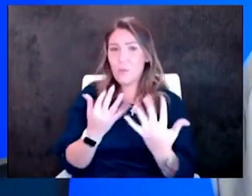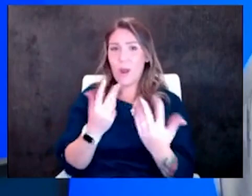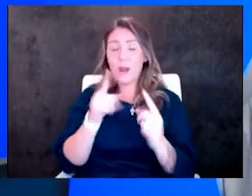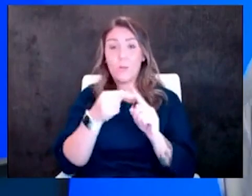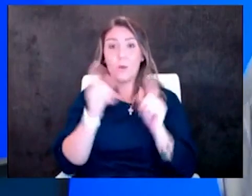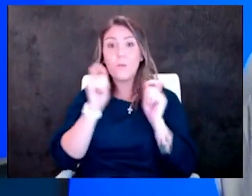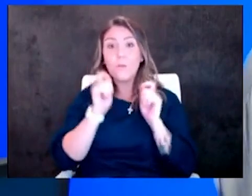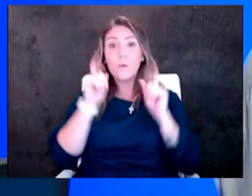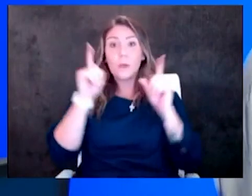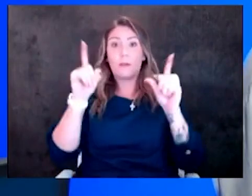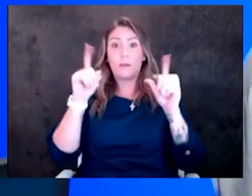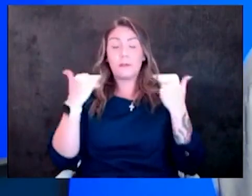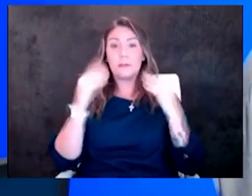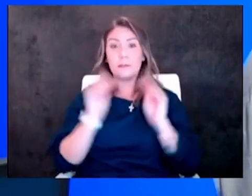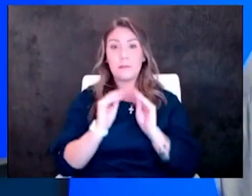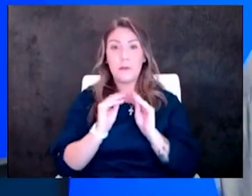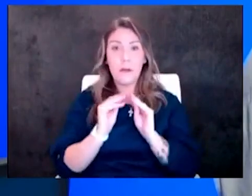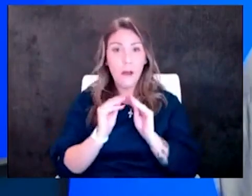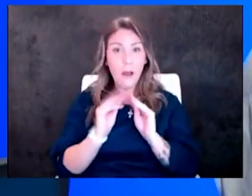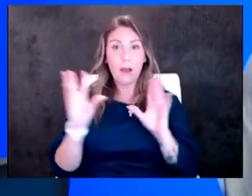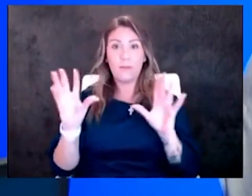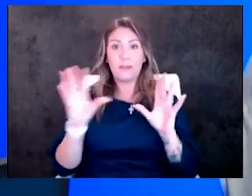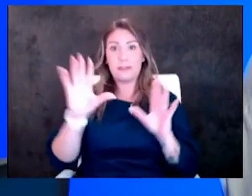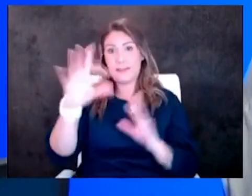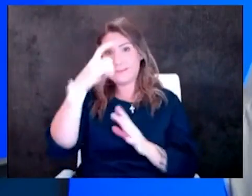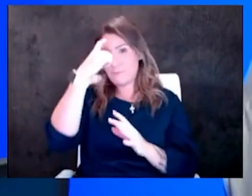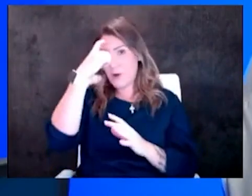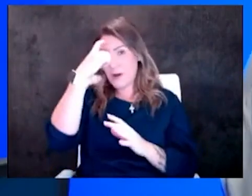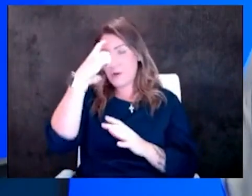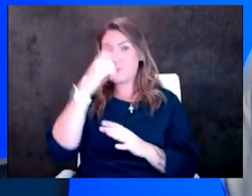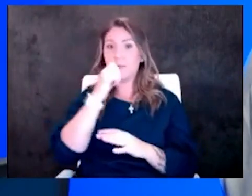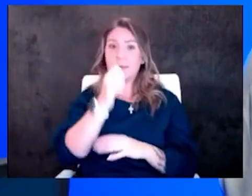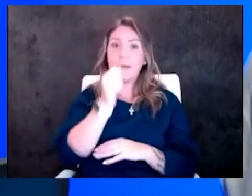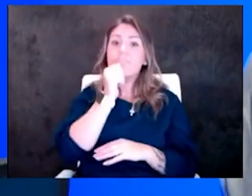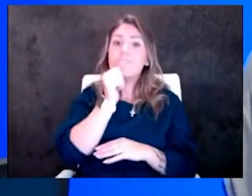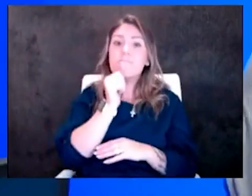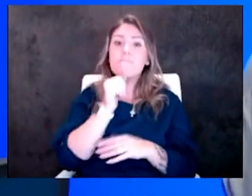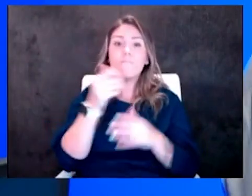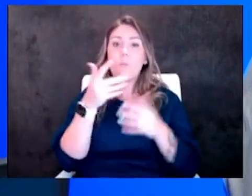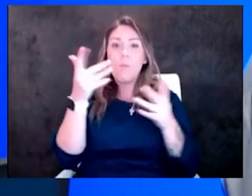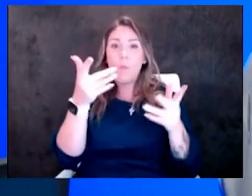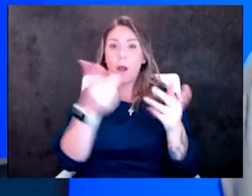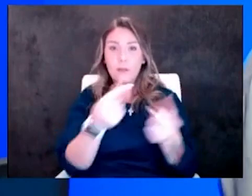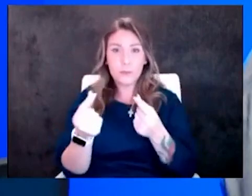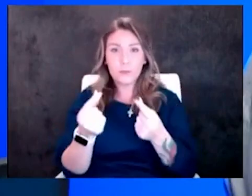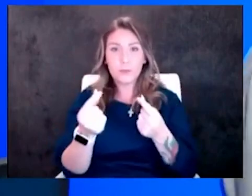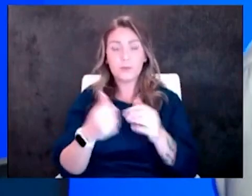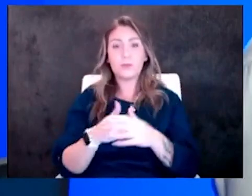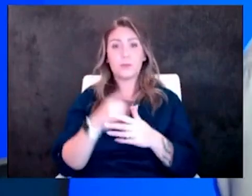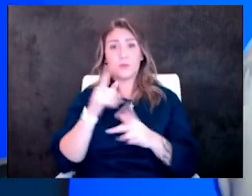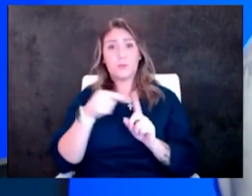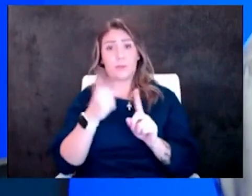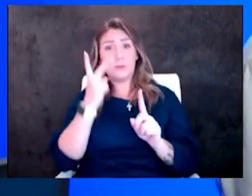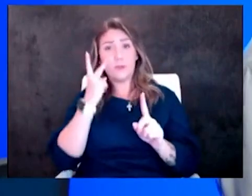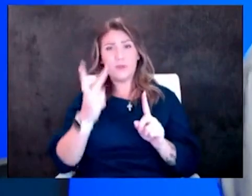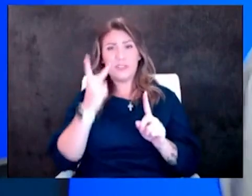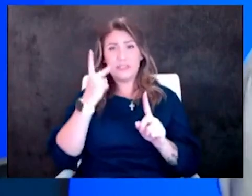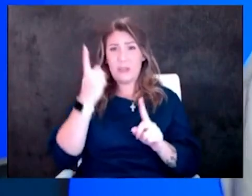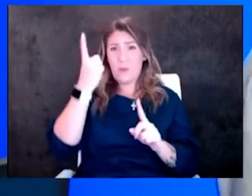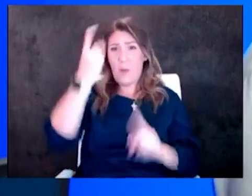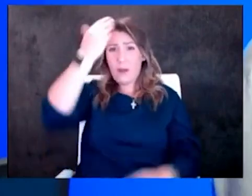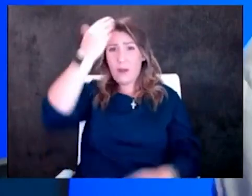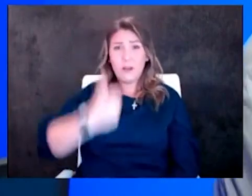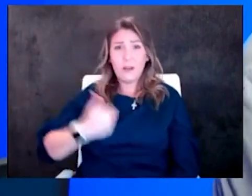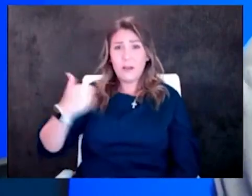very obvious that his brain was not tolerating what we did to it. And when you see it that profoundly, that one side of the body is moving